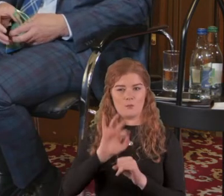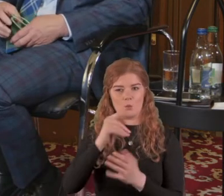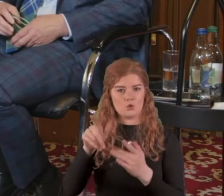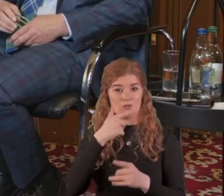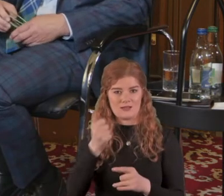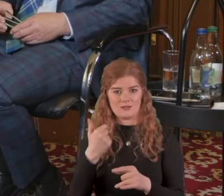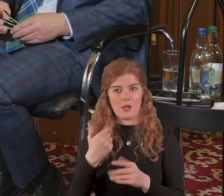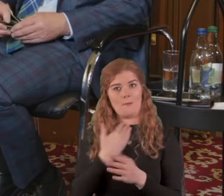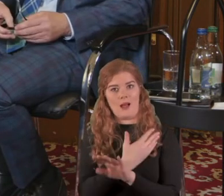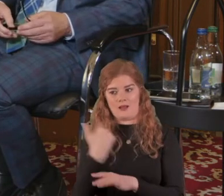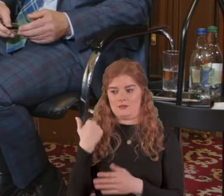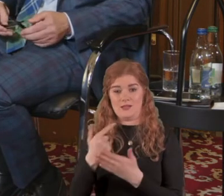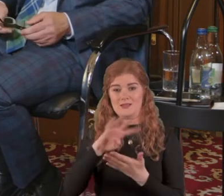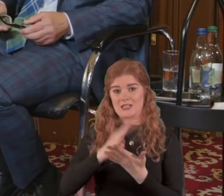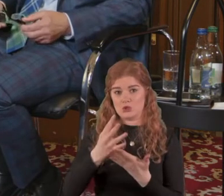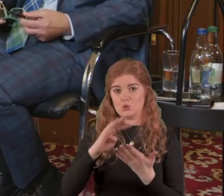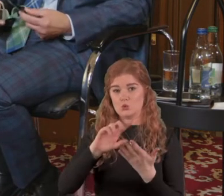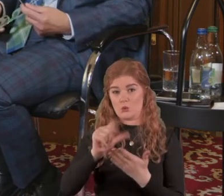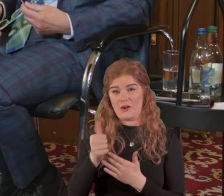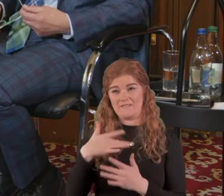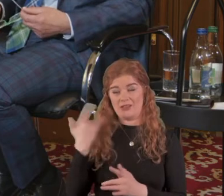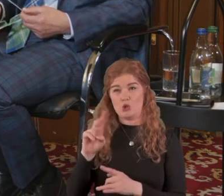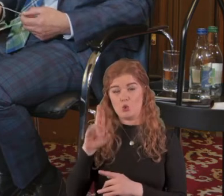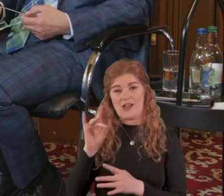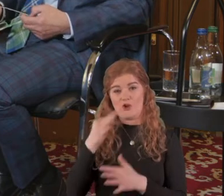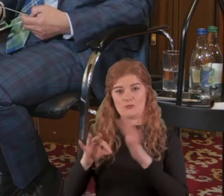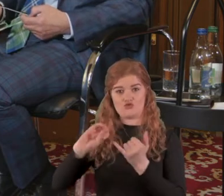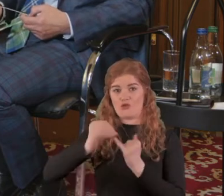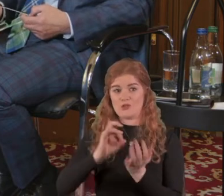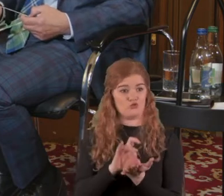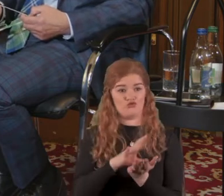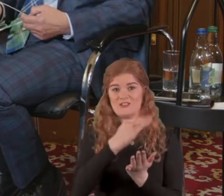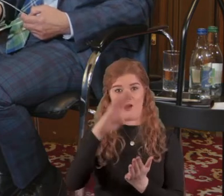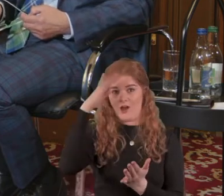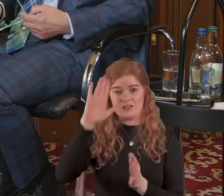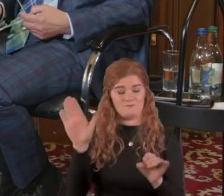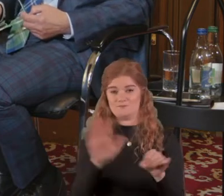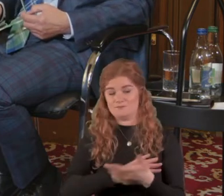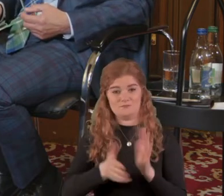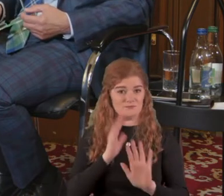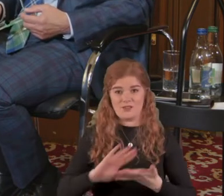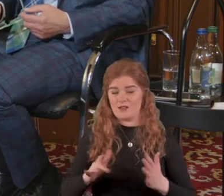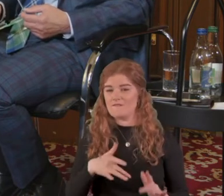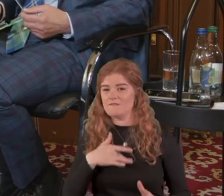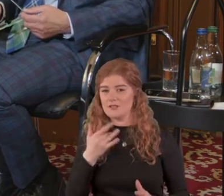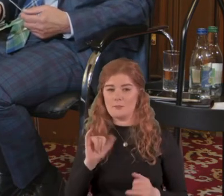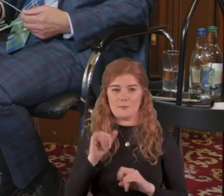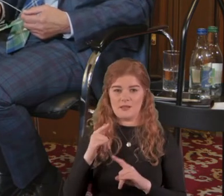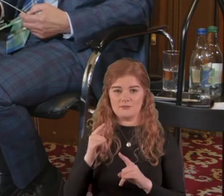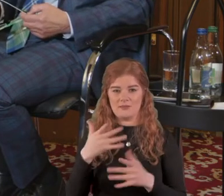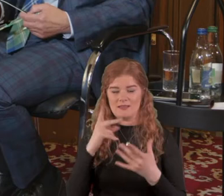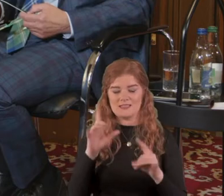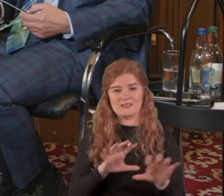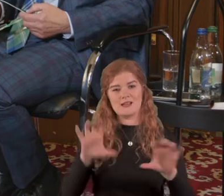by 1921 the British government was trying to be rid of Ireland once and for all, and that probably overshadowed a